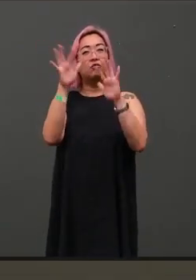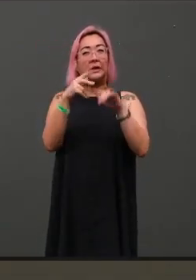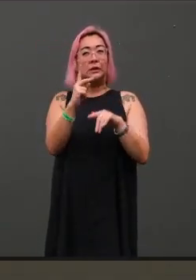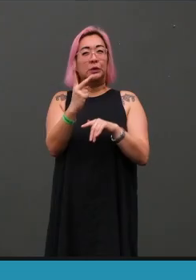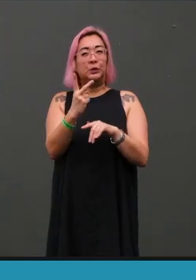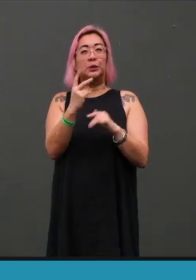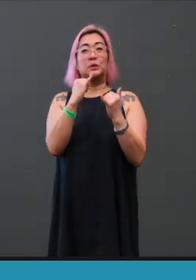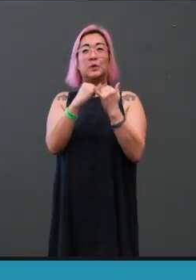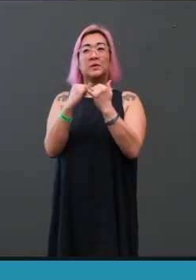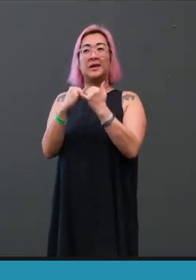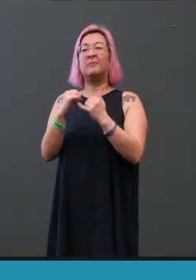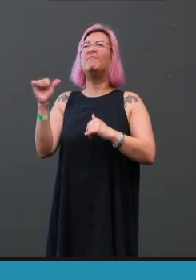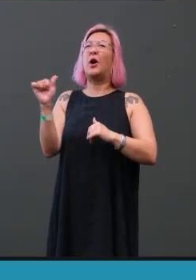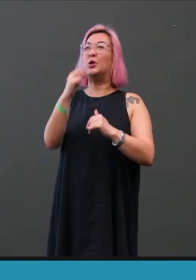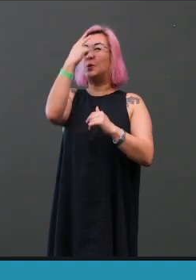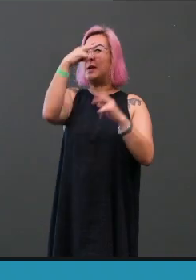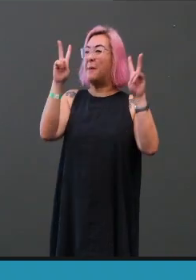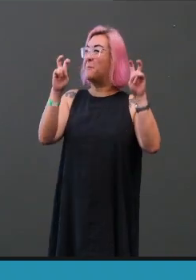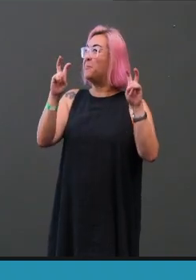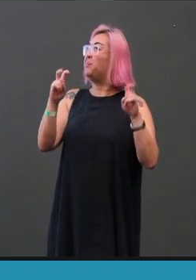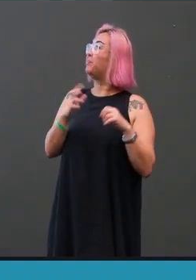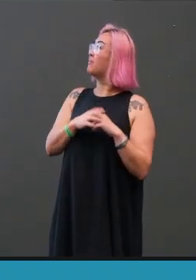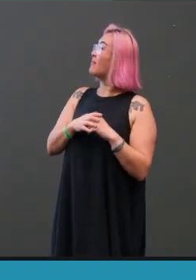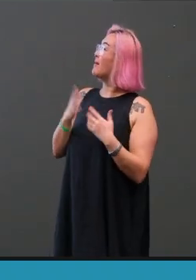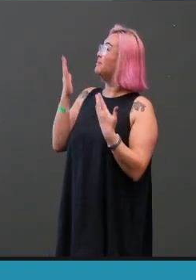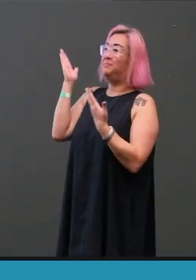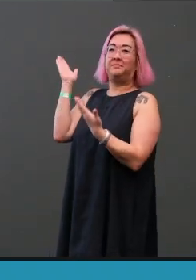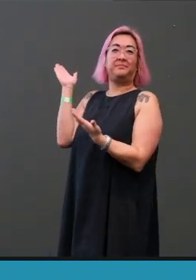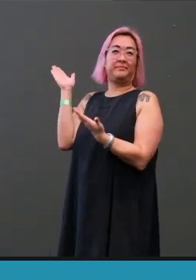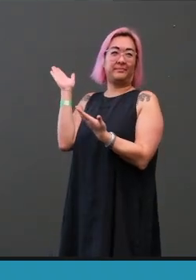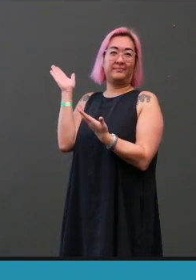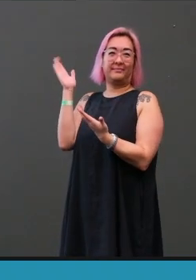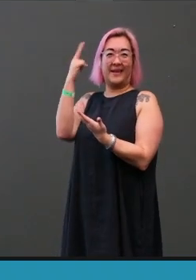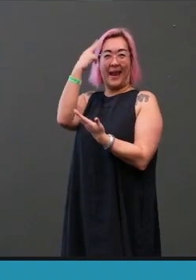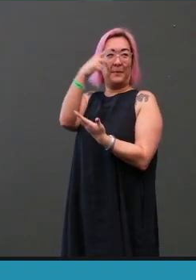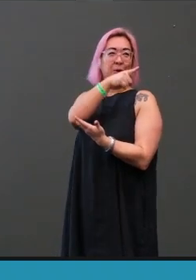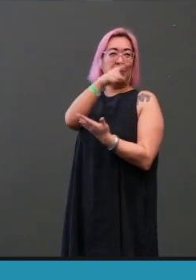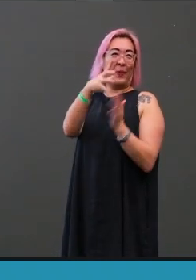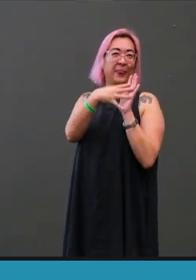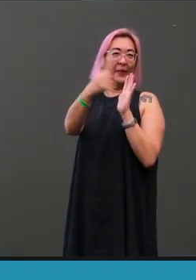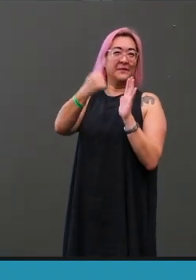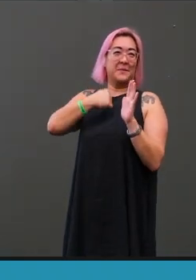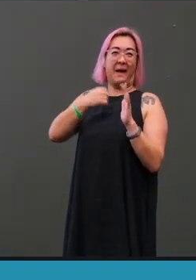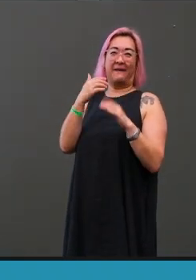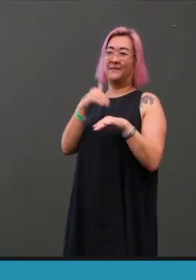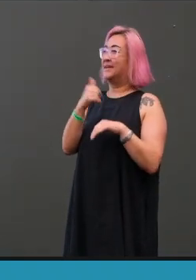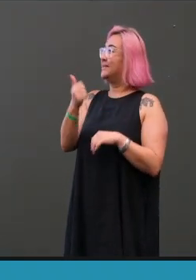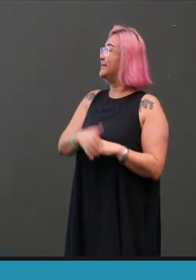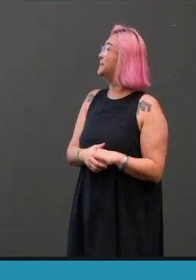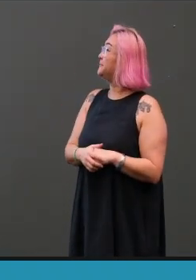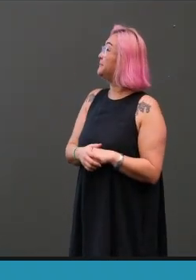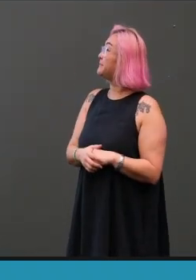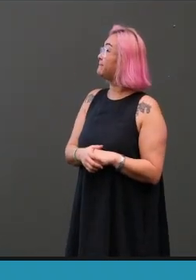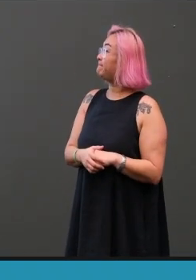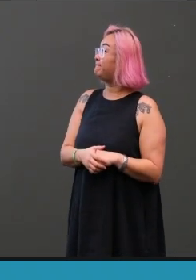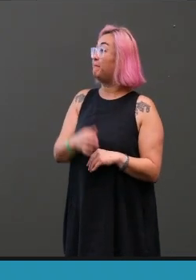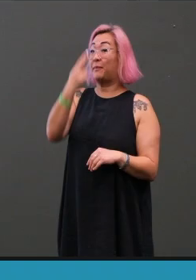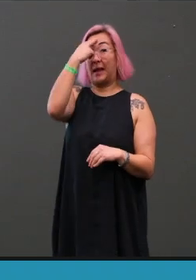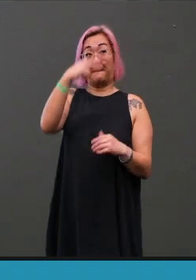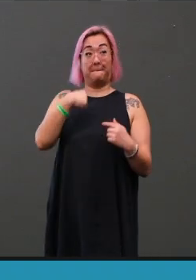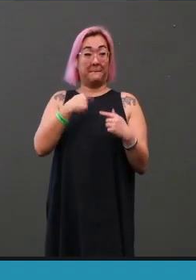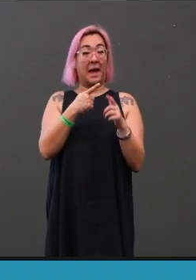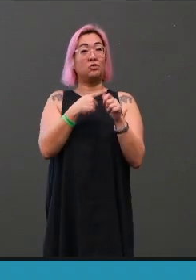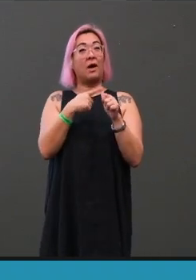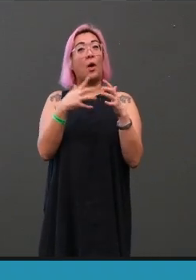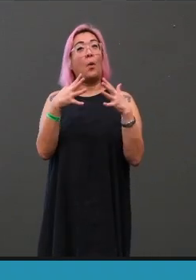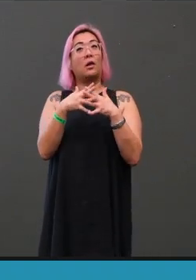instead how we did some dope effects that you should totally steal for your games. So I'm Andreas Wilcox. I worked as the programmer for Catherine